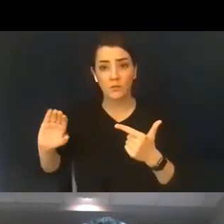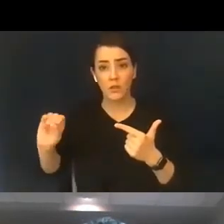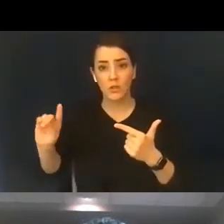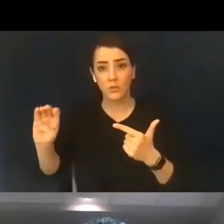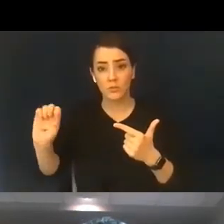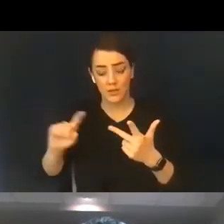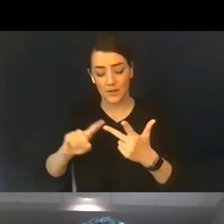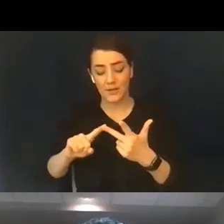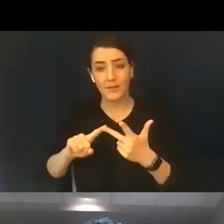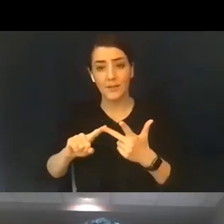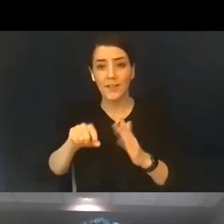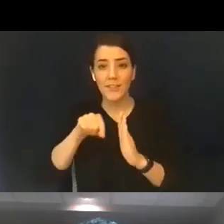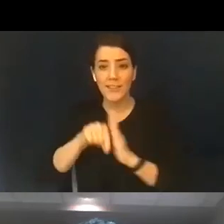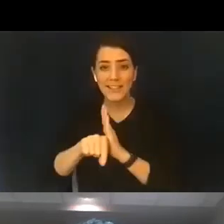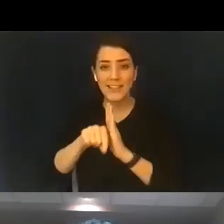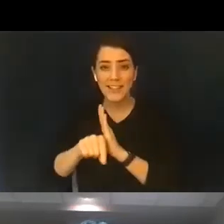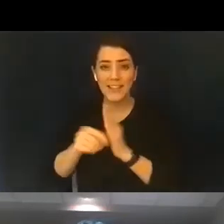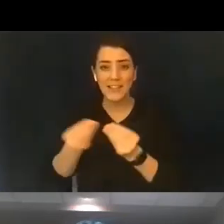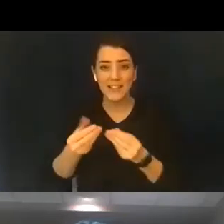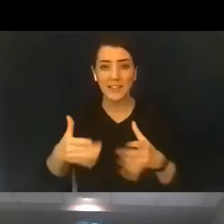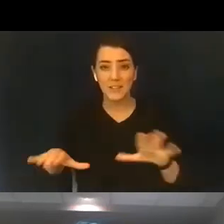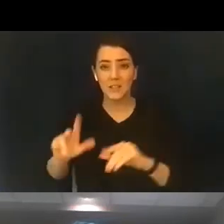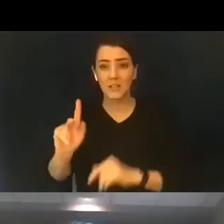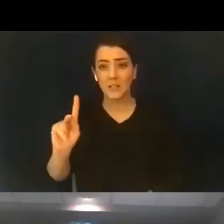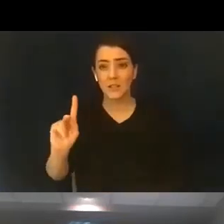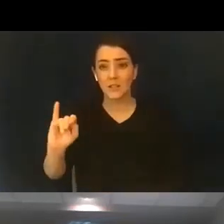the 1980s. That's also a good